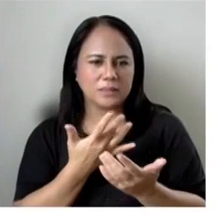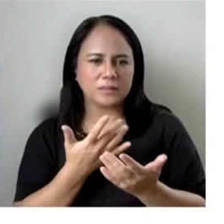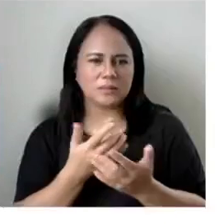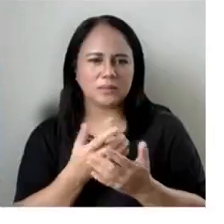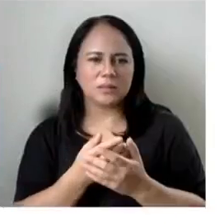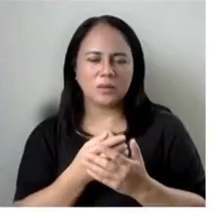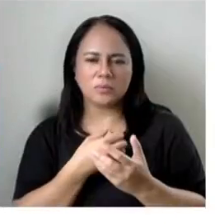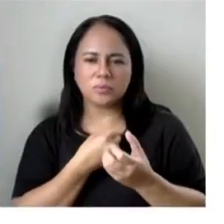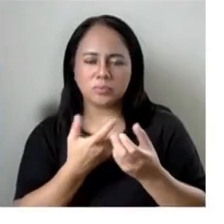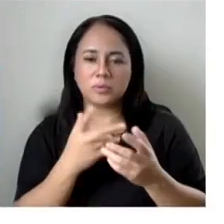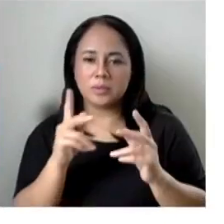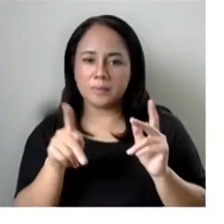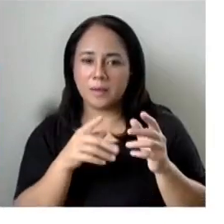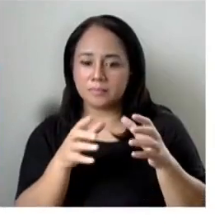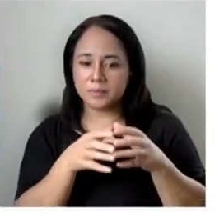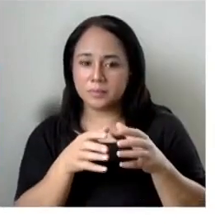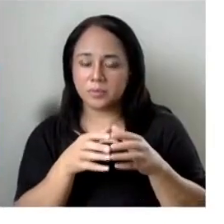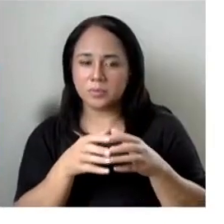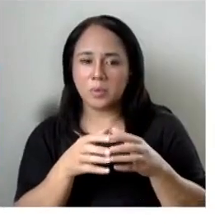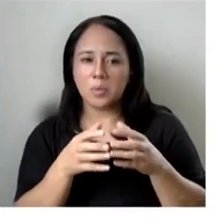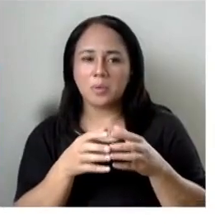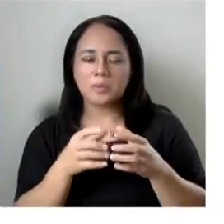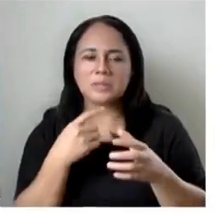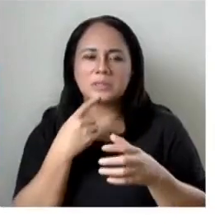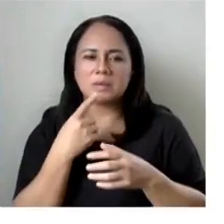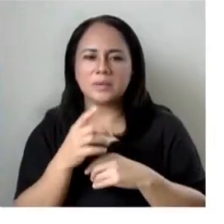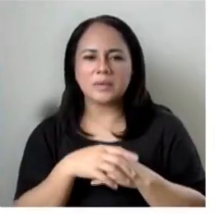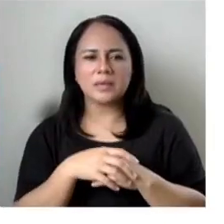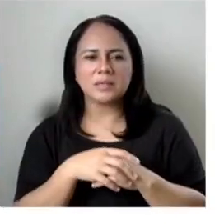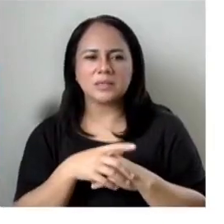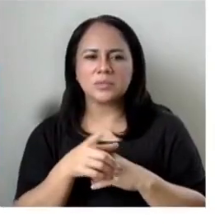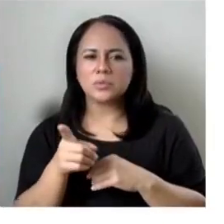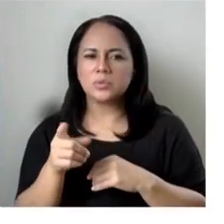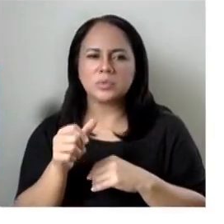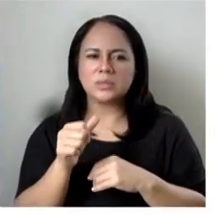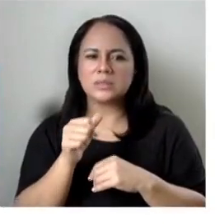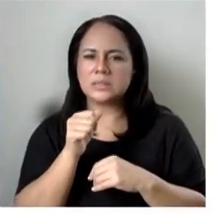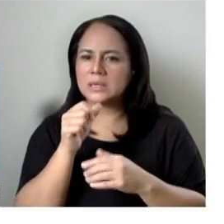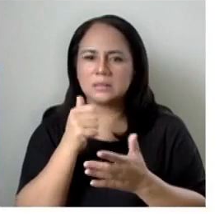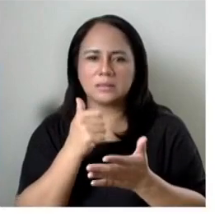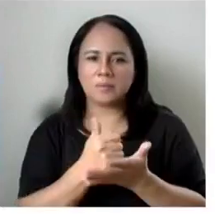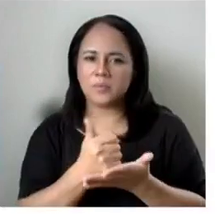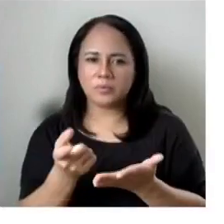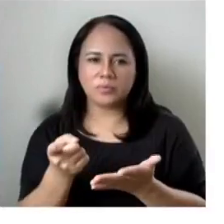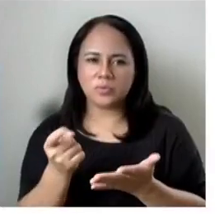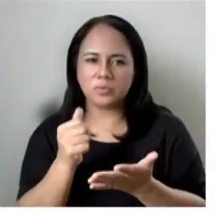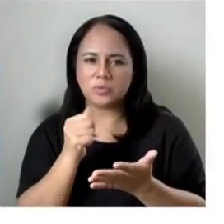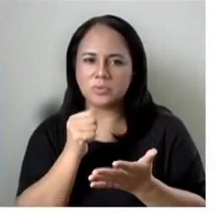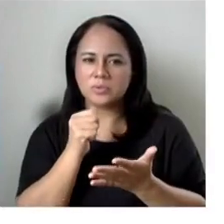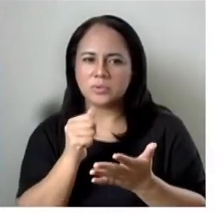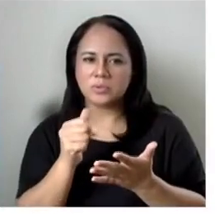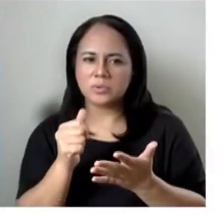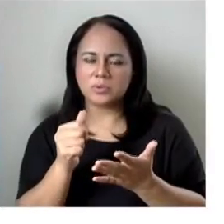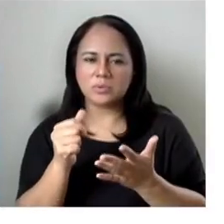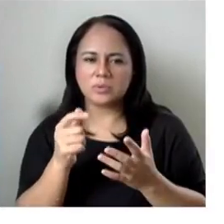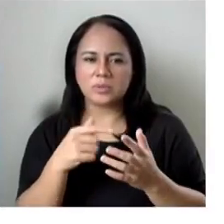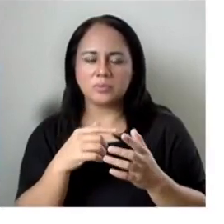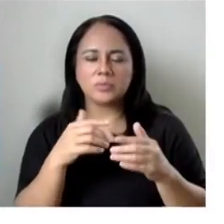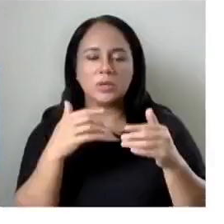the sentiment of the people by saying you don't approve of this, you're thumbing down this planned Christmas convoy,